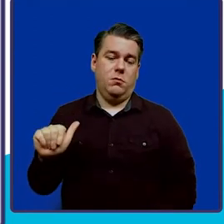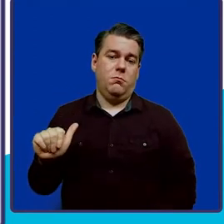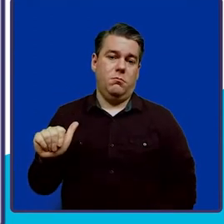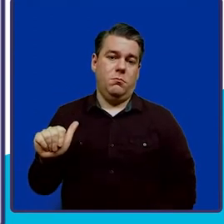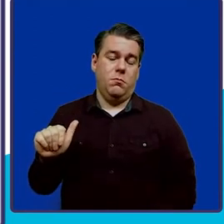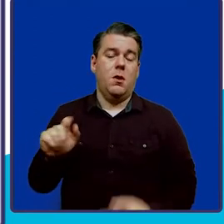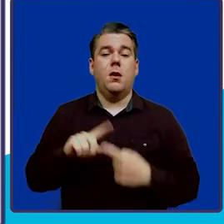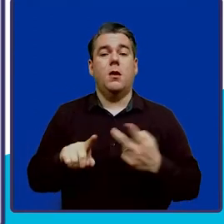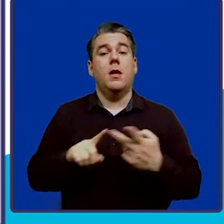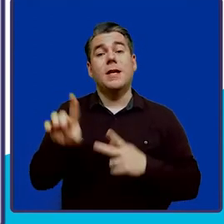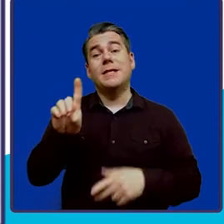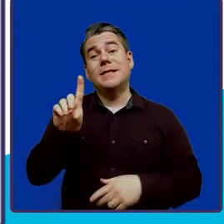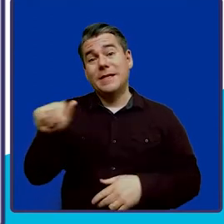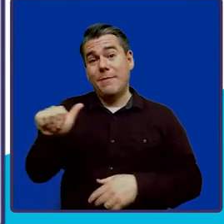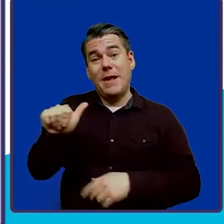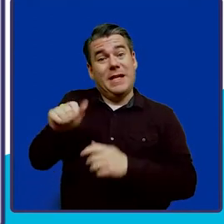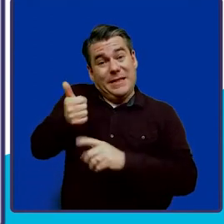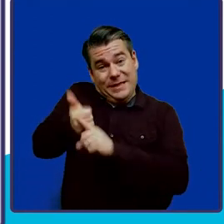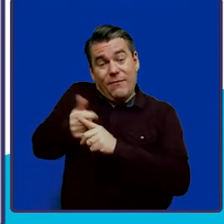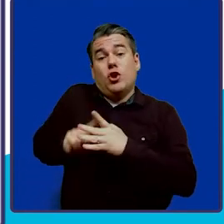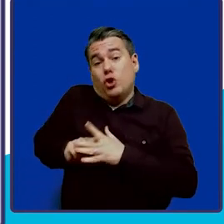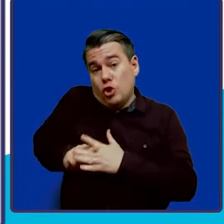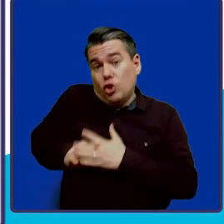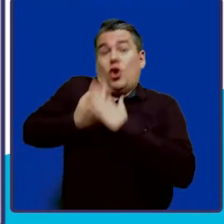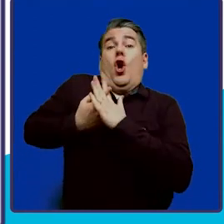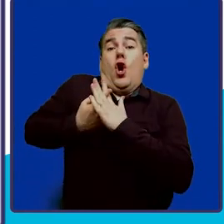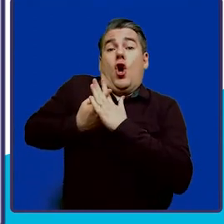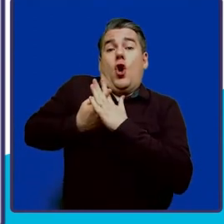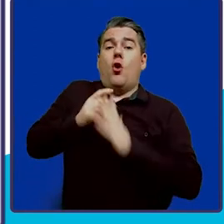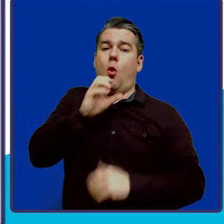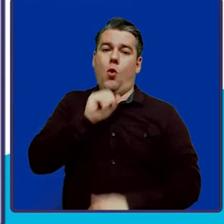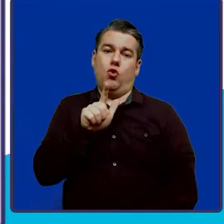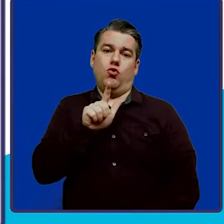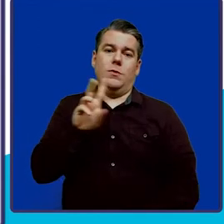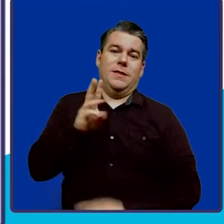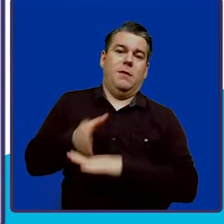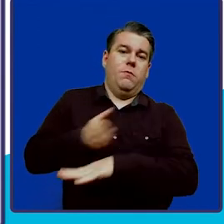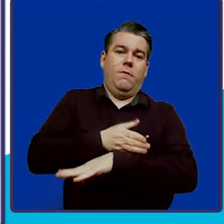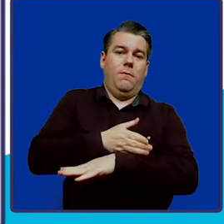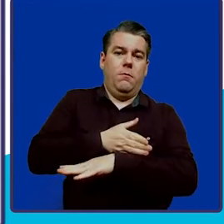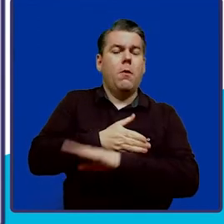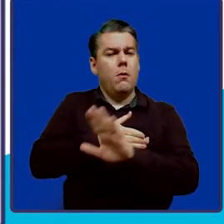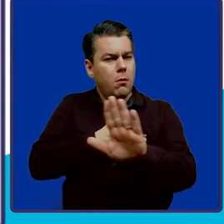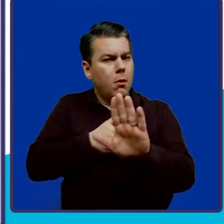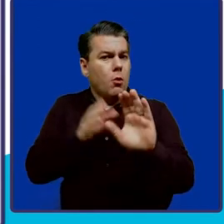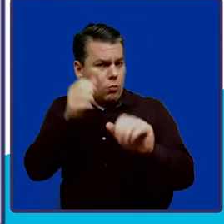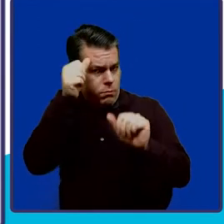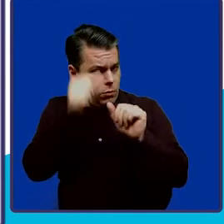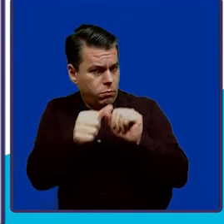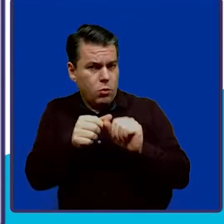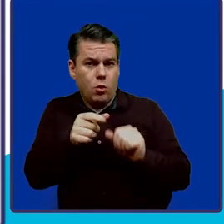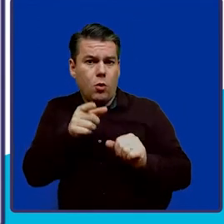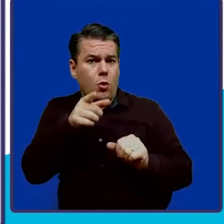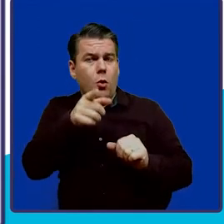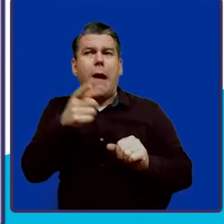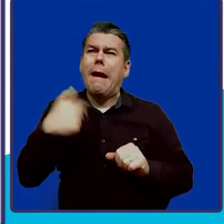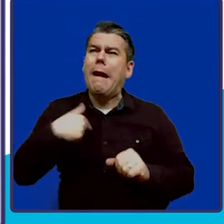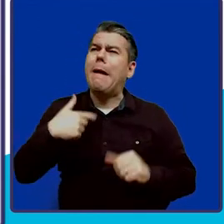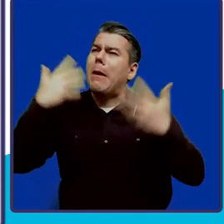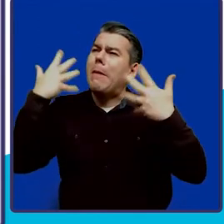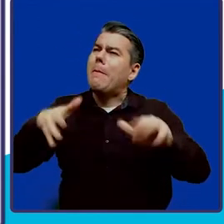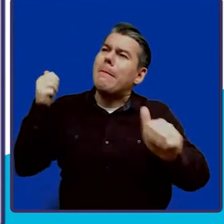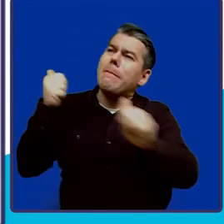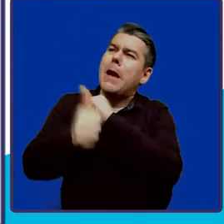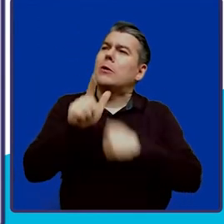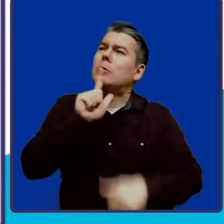onset of the disability would have had to have occurred prior to the age of 26. However, keep in mind this does not have